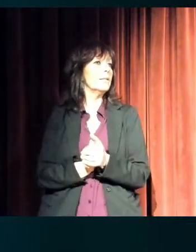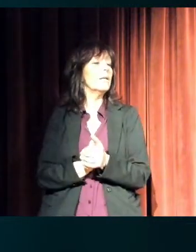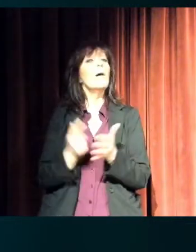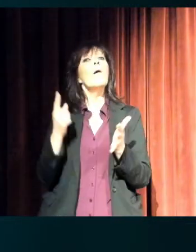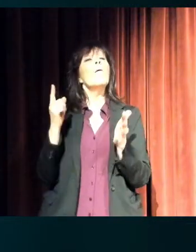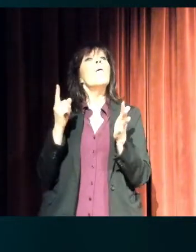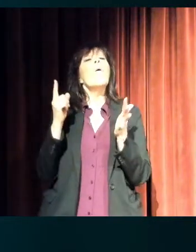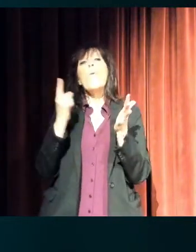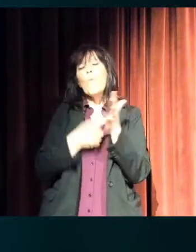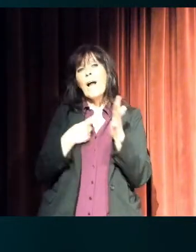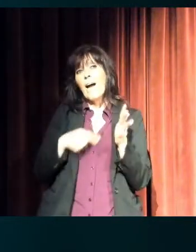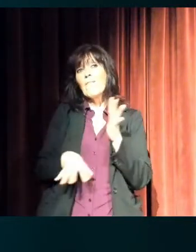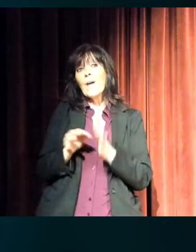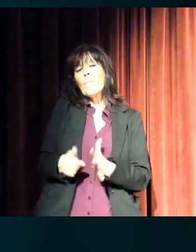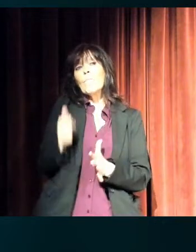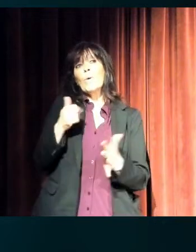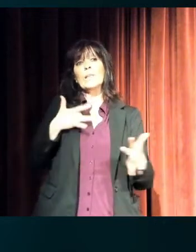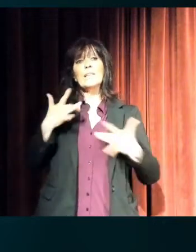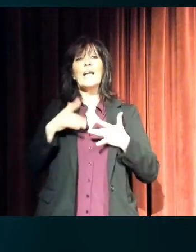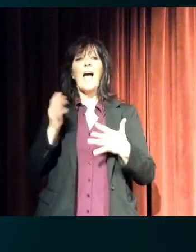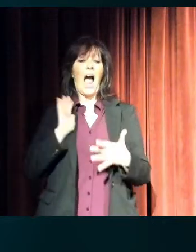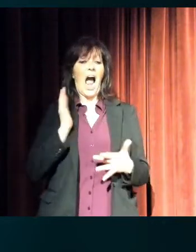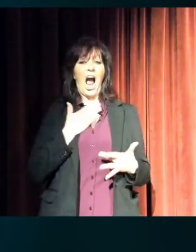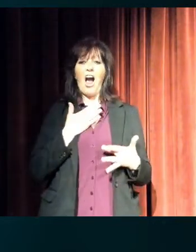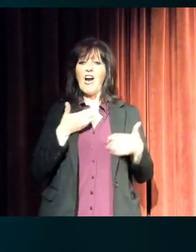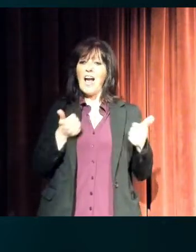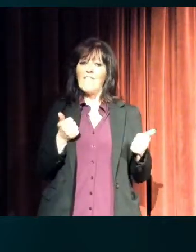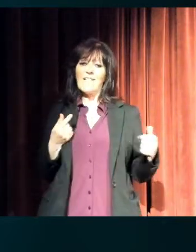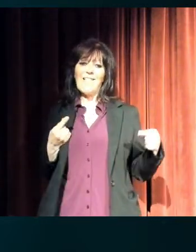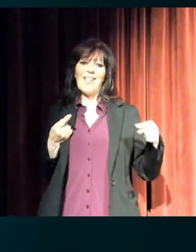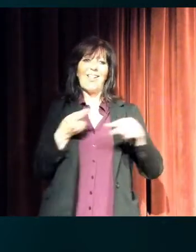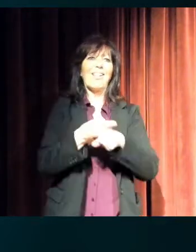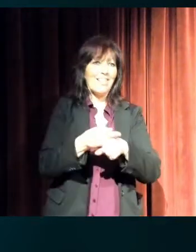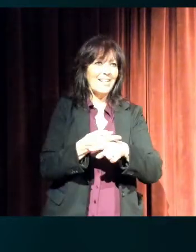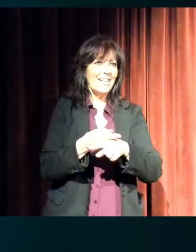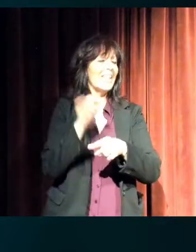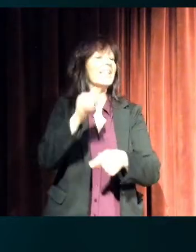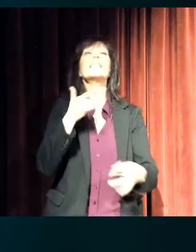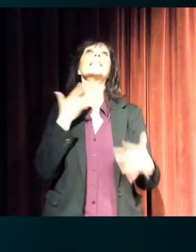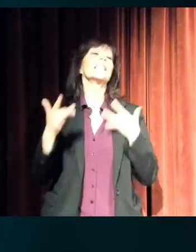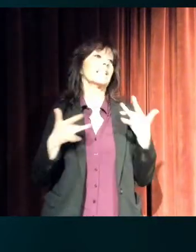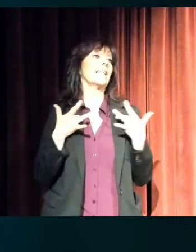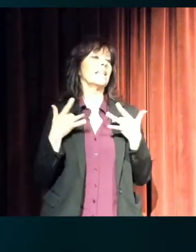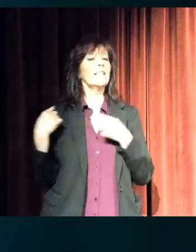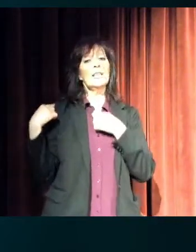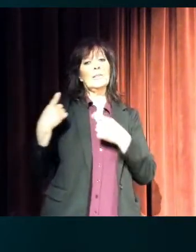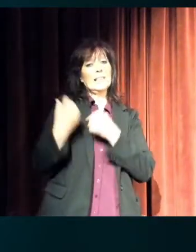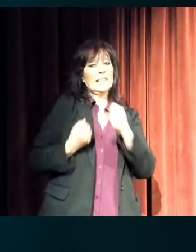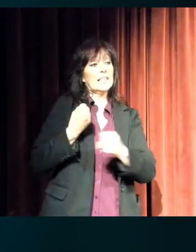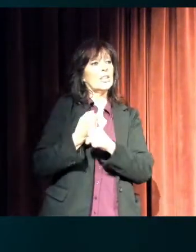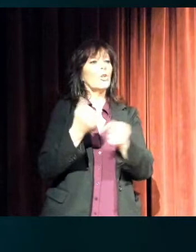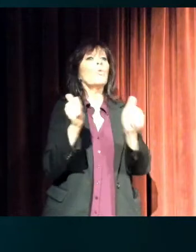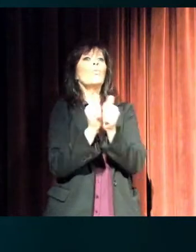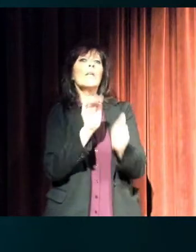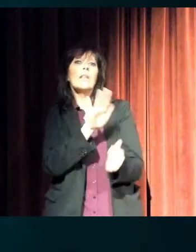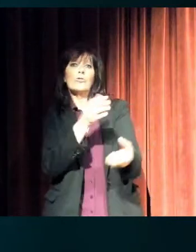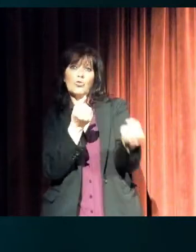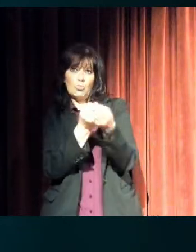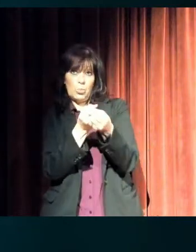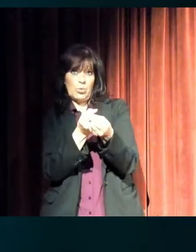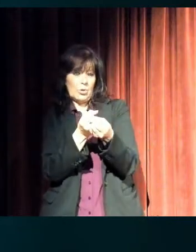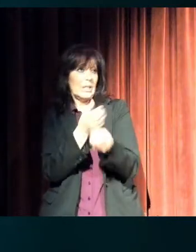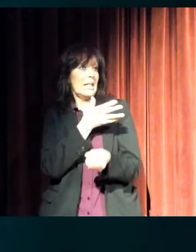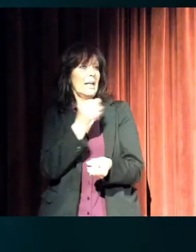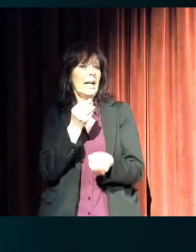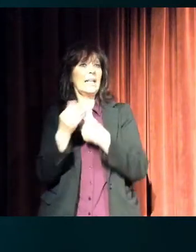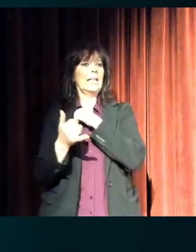I find most exciting is where our efforts intersect. That's the most exciting part for me. In the past year, with support of the county executive